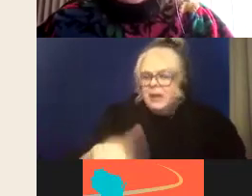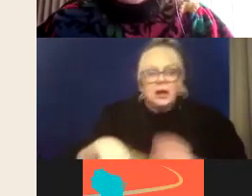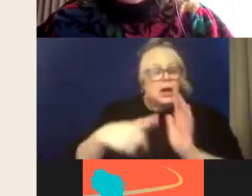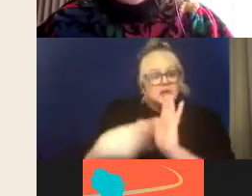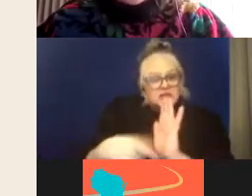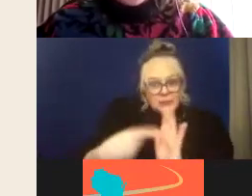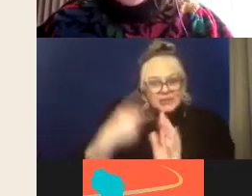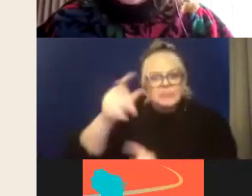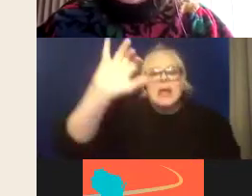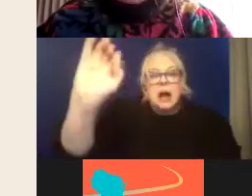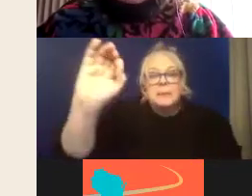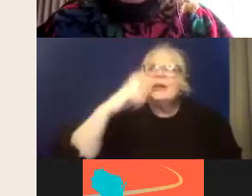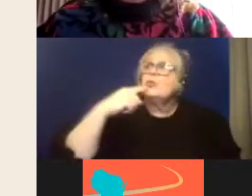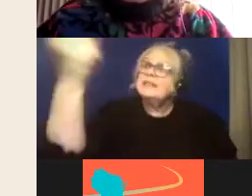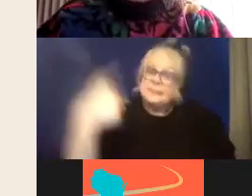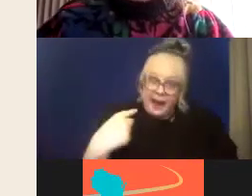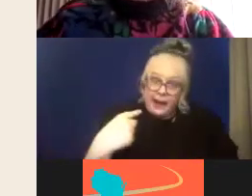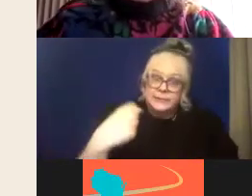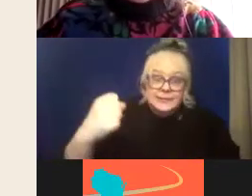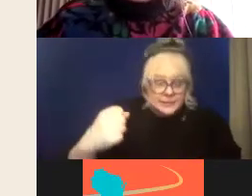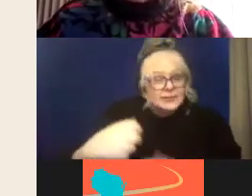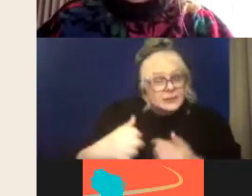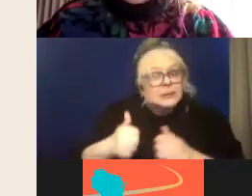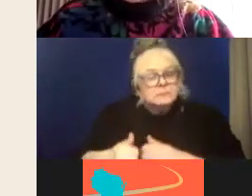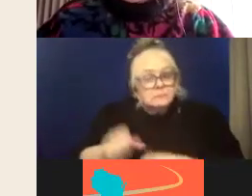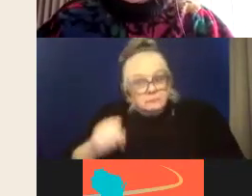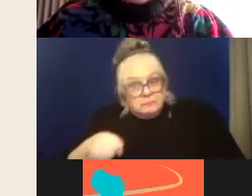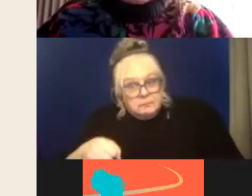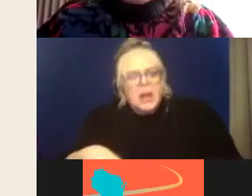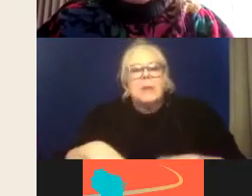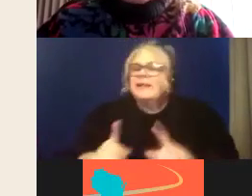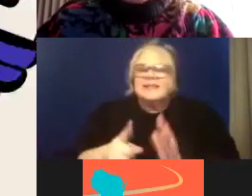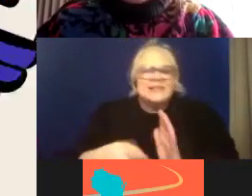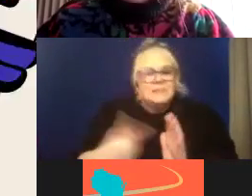own procedures and policies, which can be confusing and laborious to navigate.